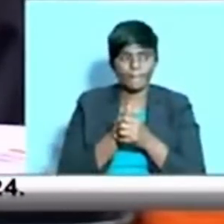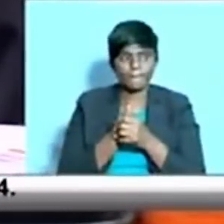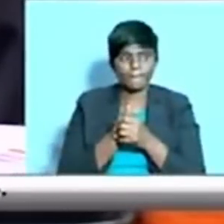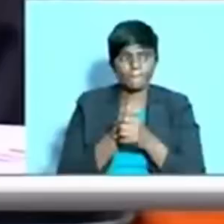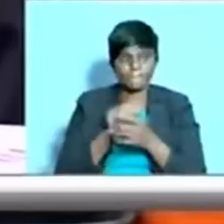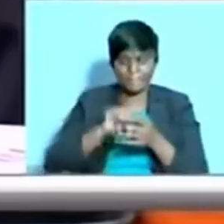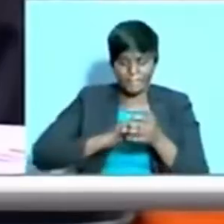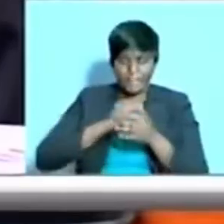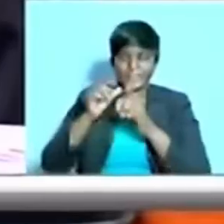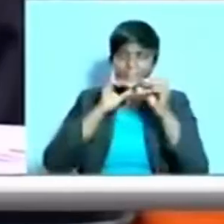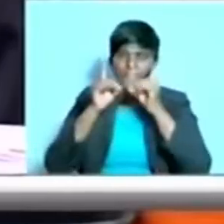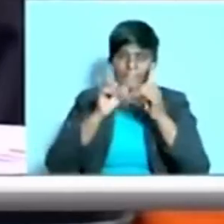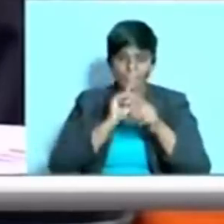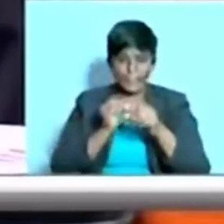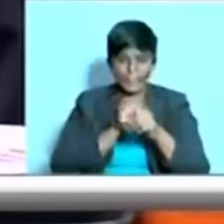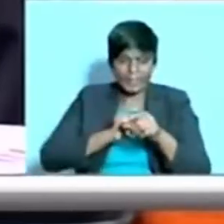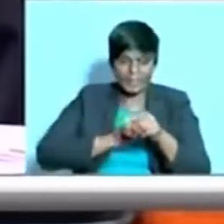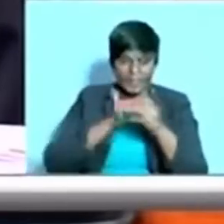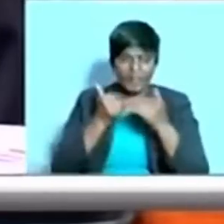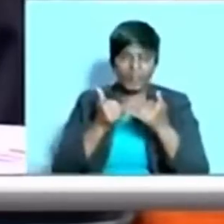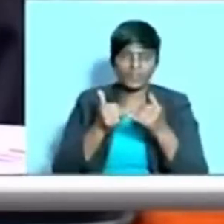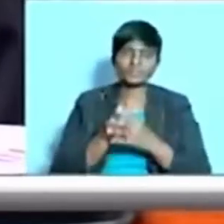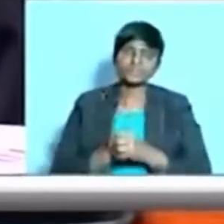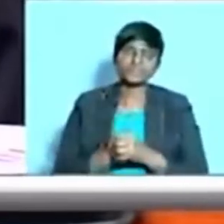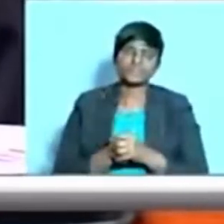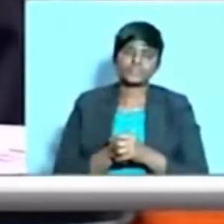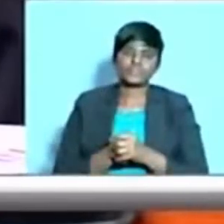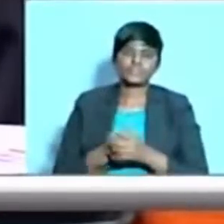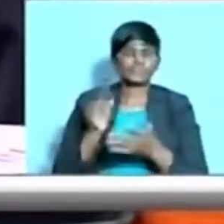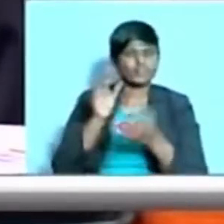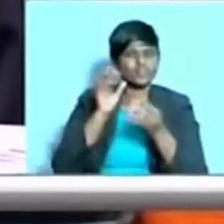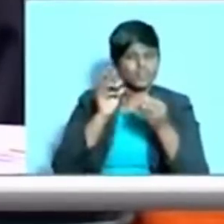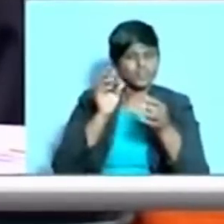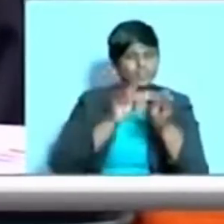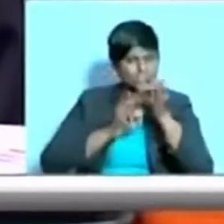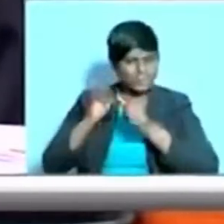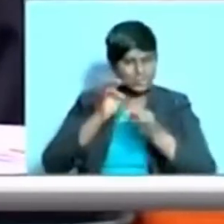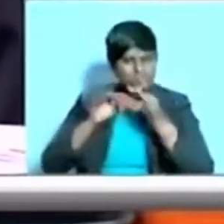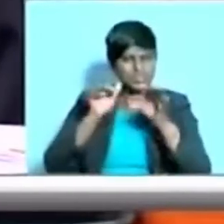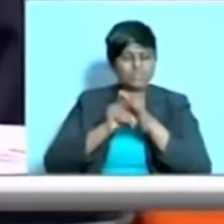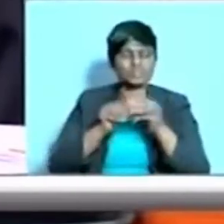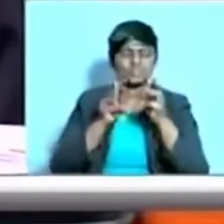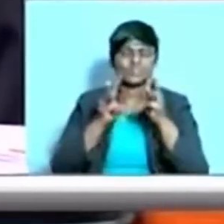we are debating ourselves. Put it in a way